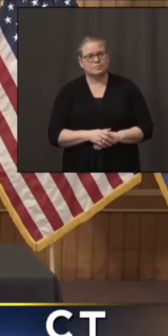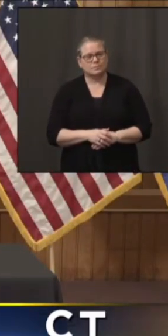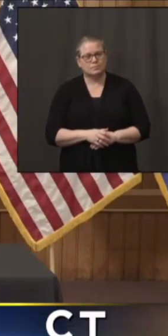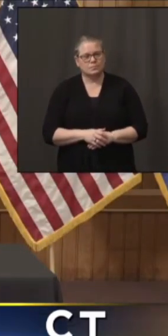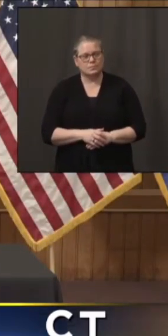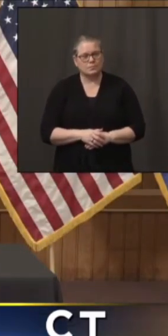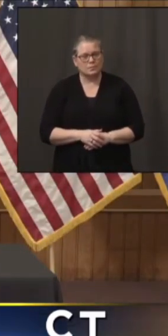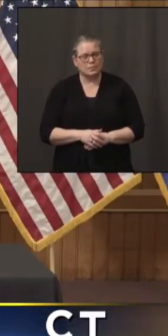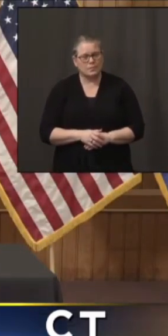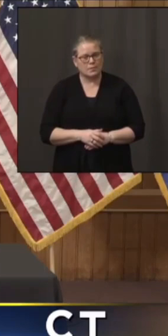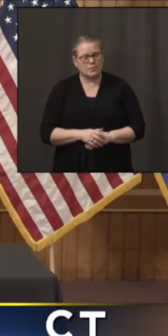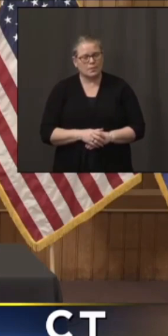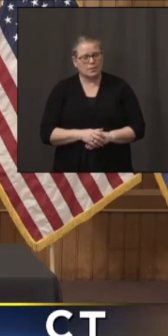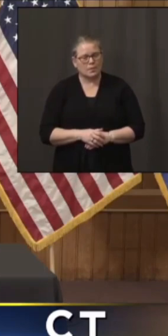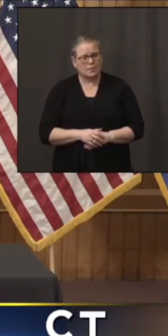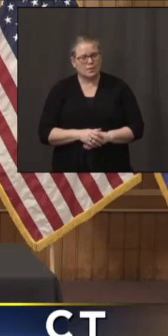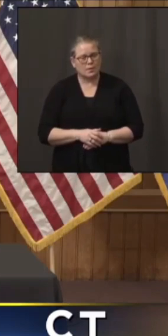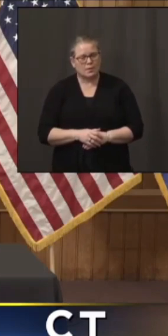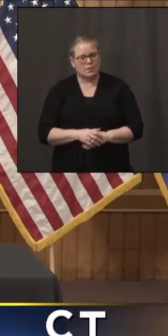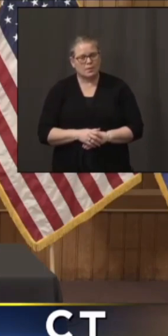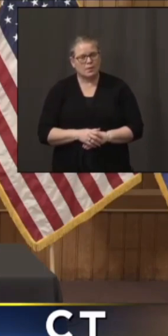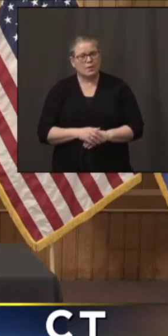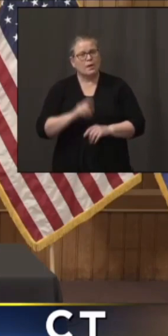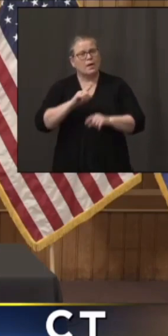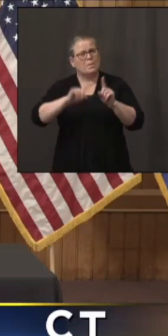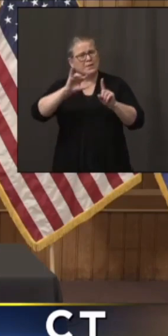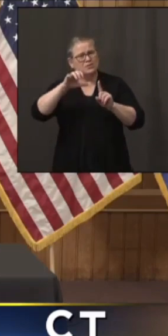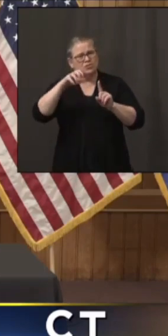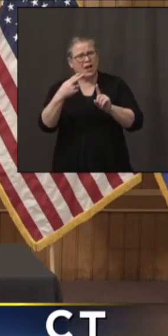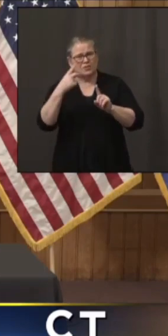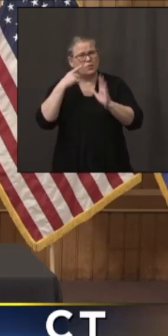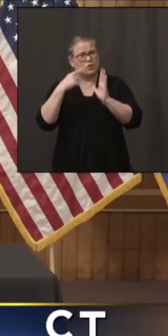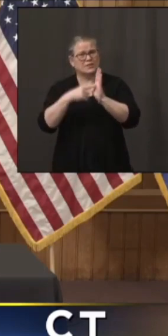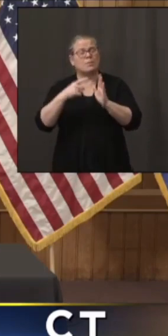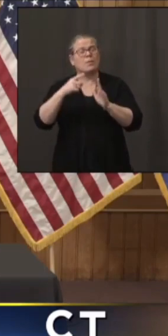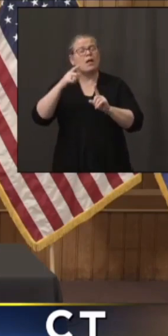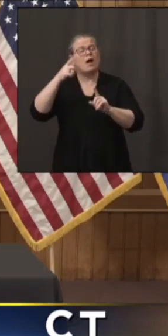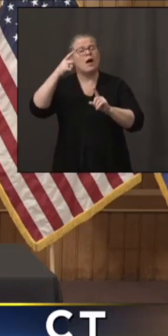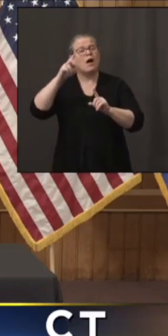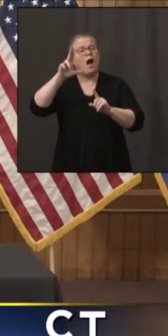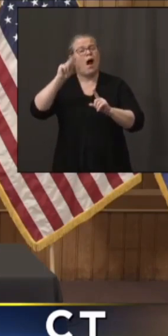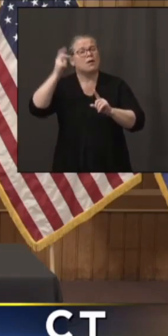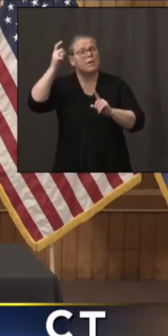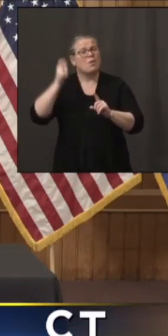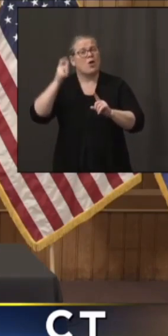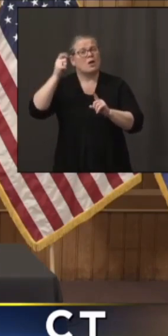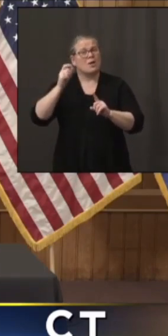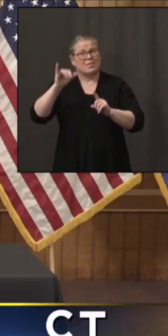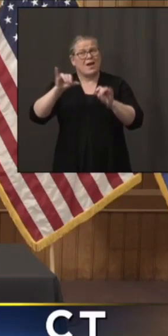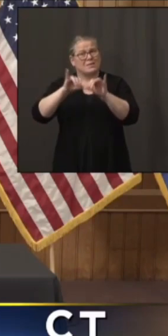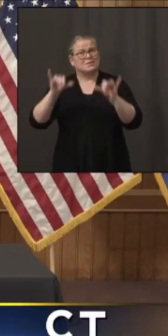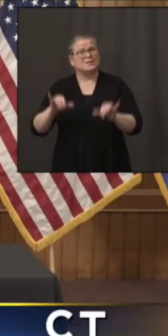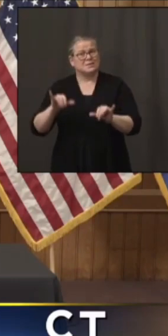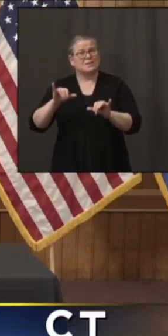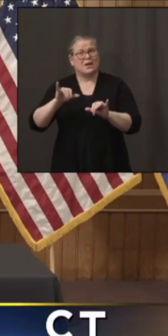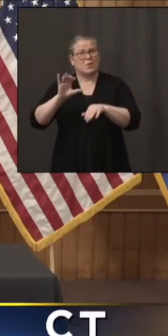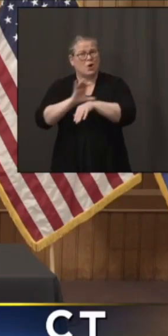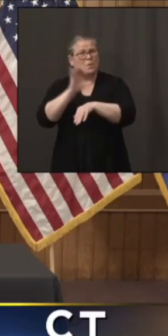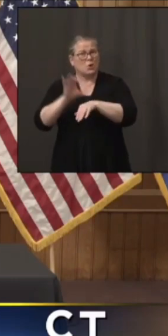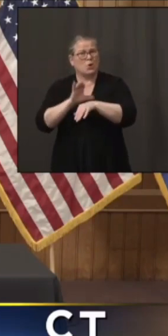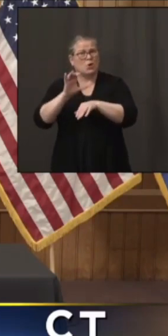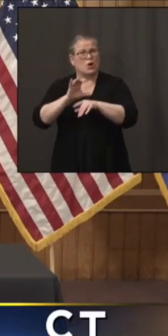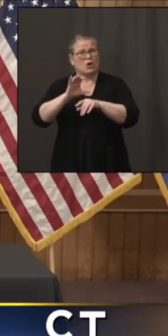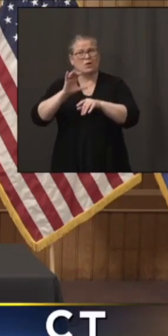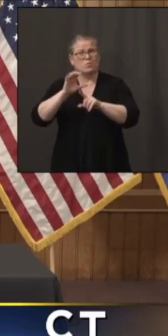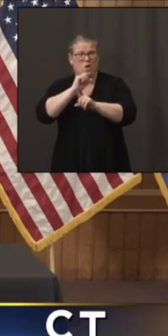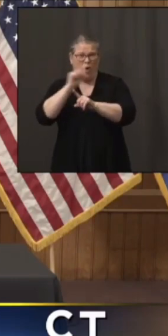well-documented difficulties with the unemployment system, granted large due to outdated computer equipment.